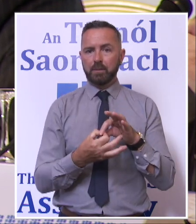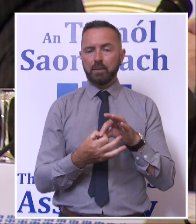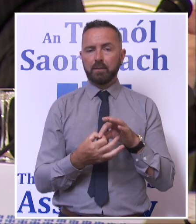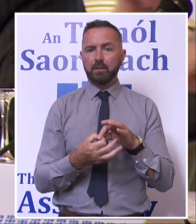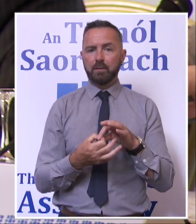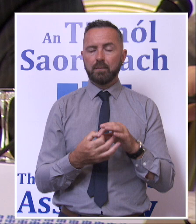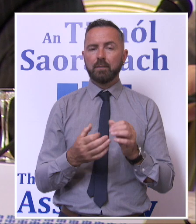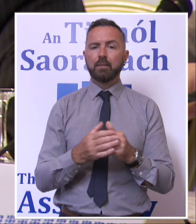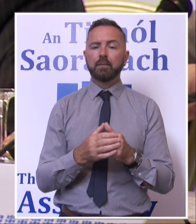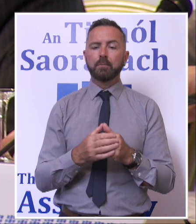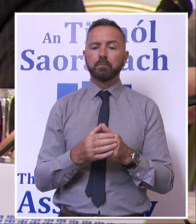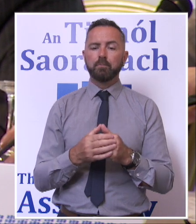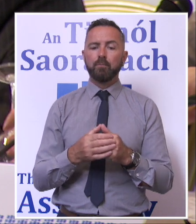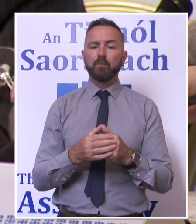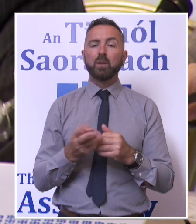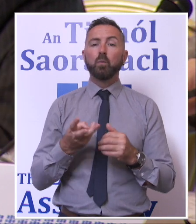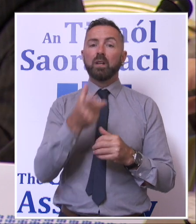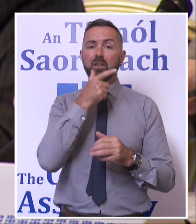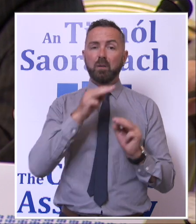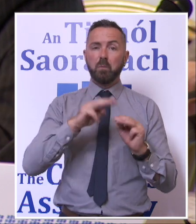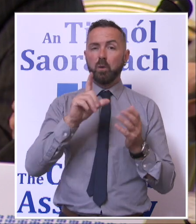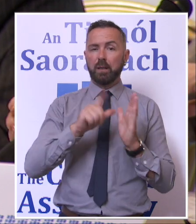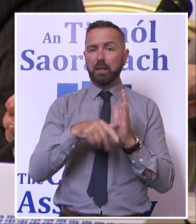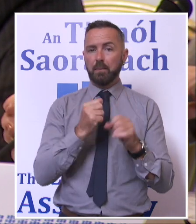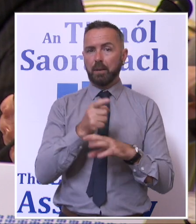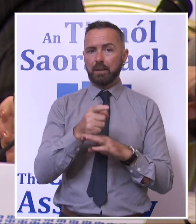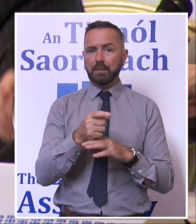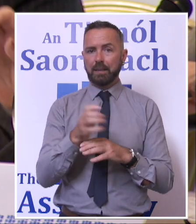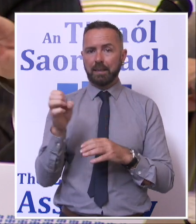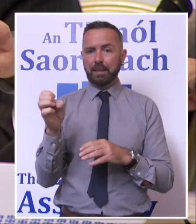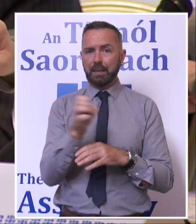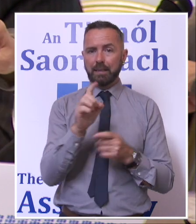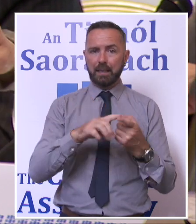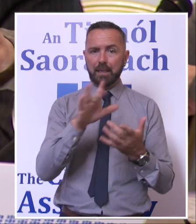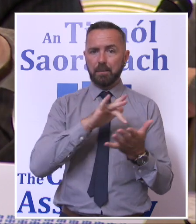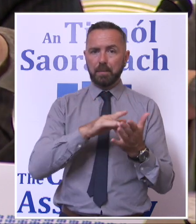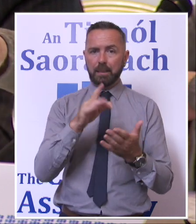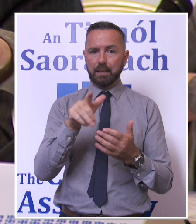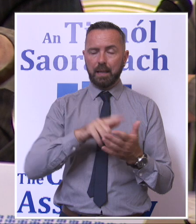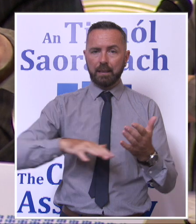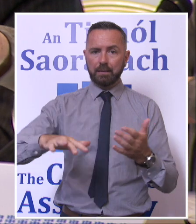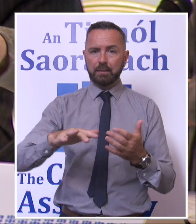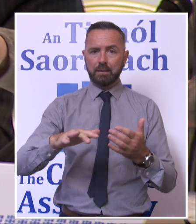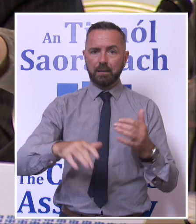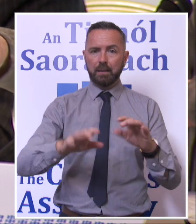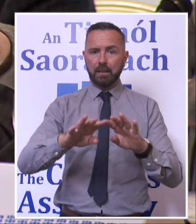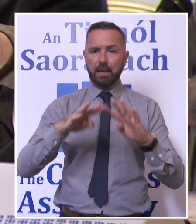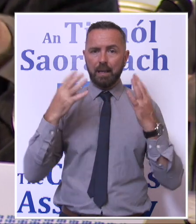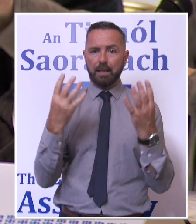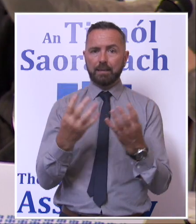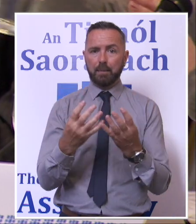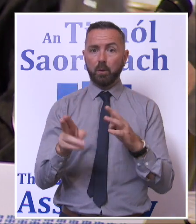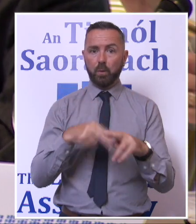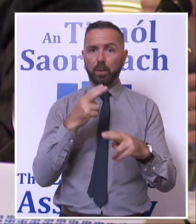exceptions, and we'll talk about this maybe later, the Eastern and Midland Regional Assembly and the National Transportation Authority.